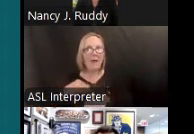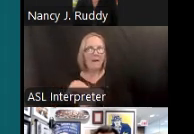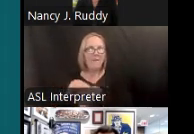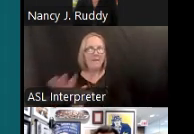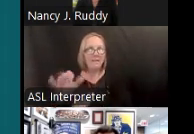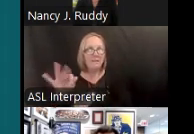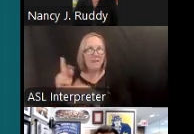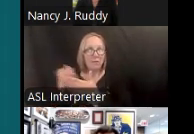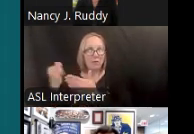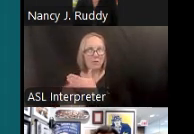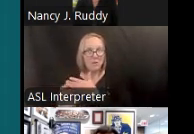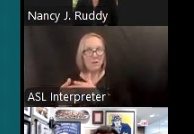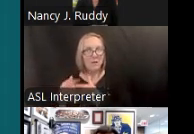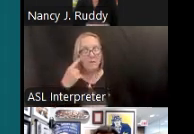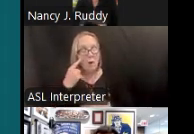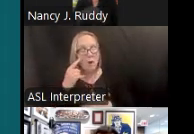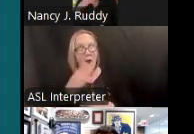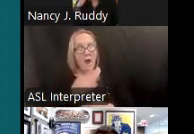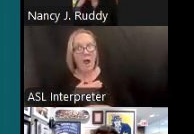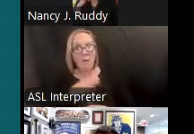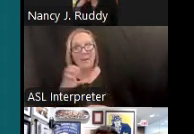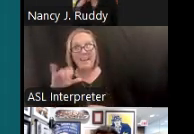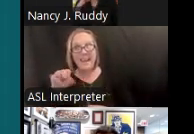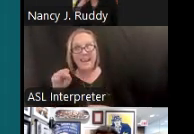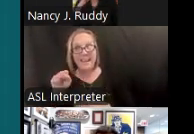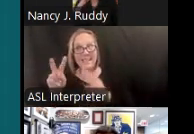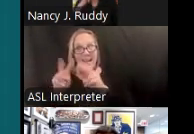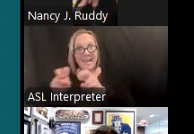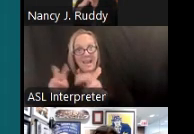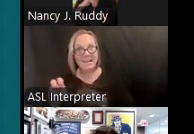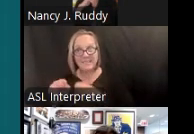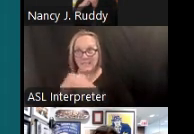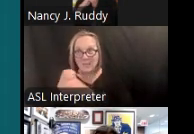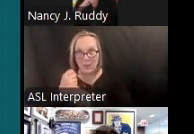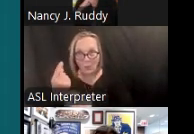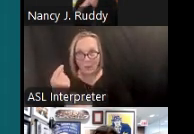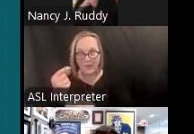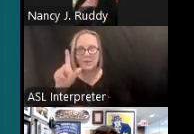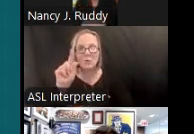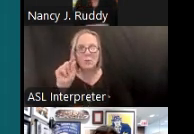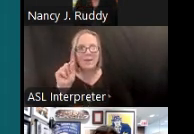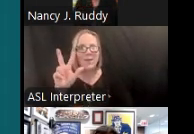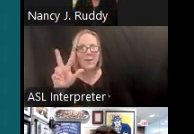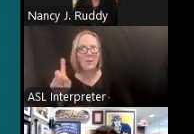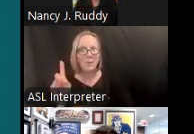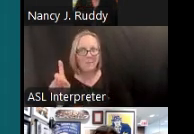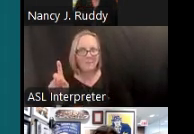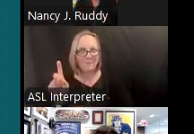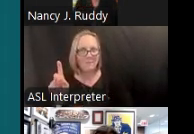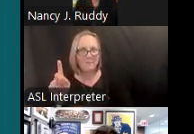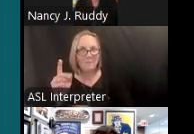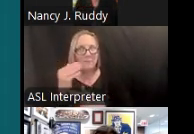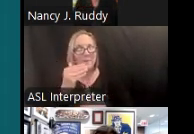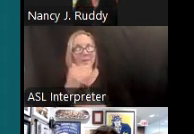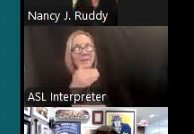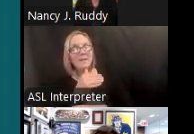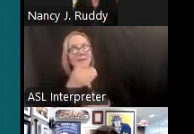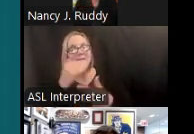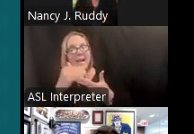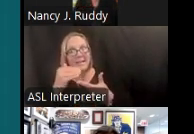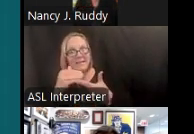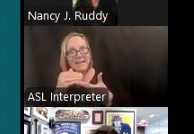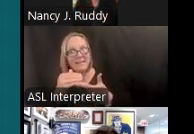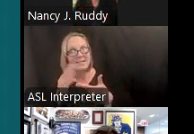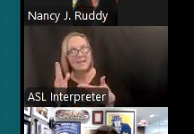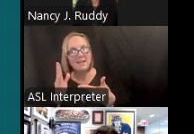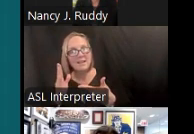Avenir project, the EIS analysis year is 2031. The second element is the